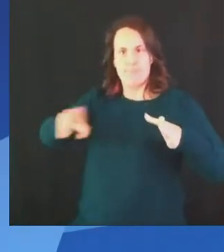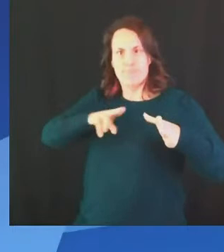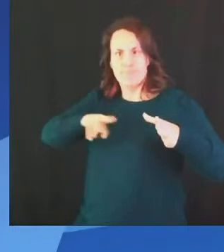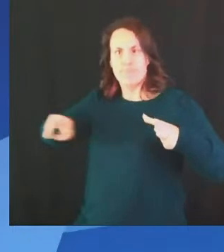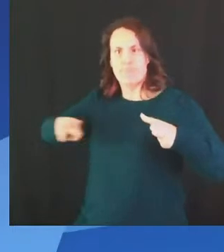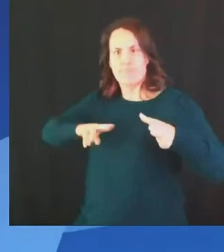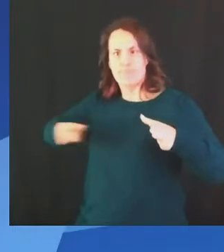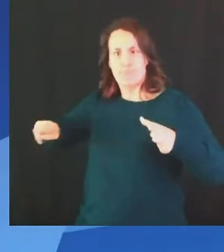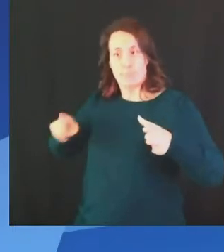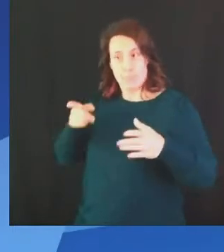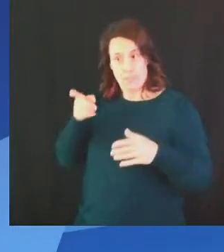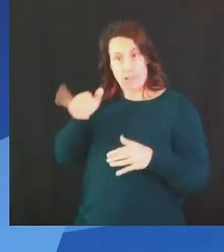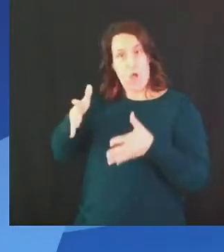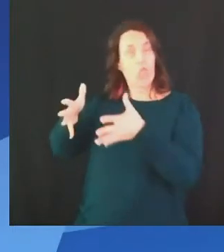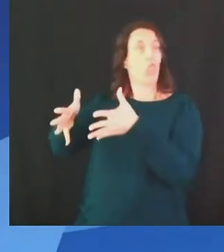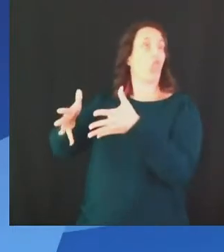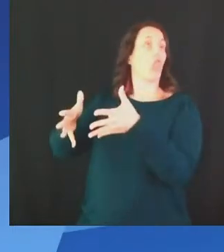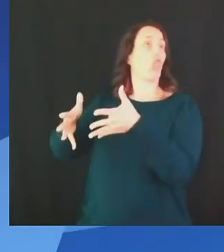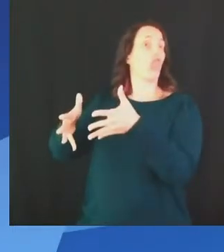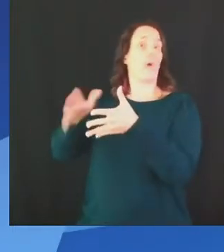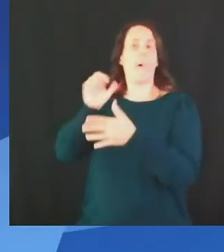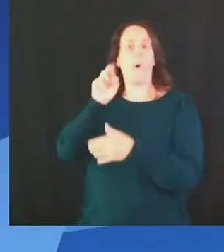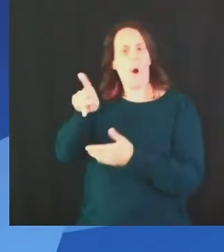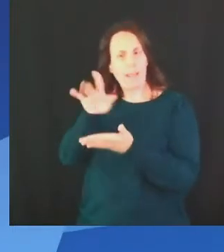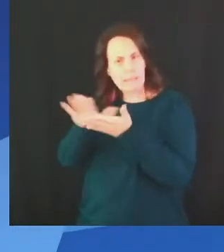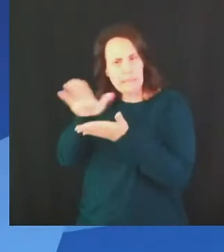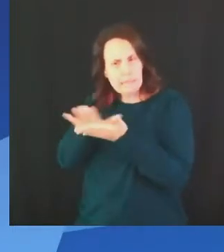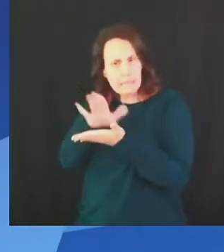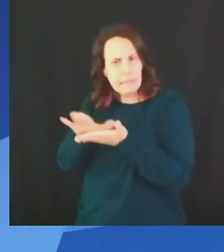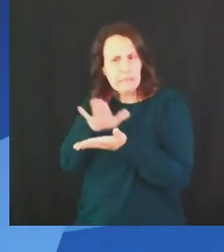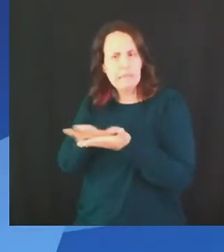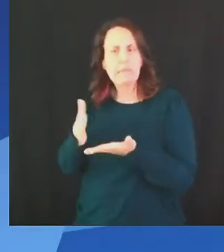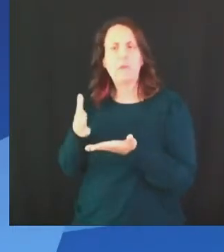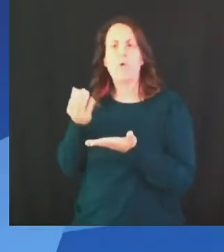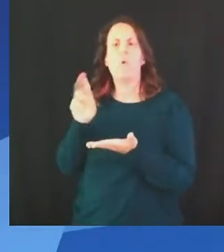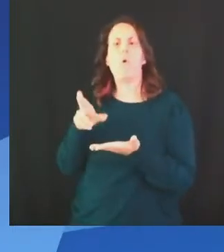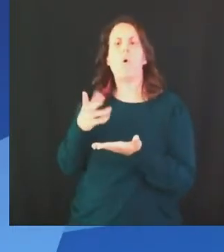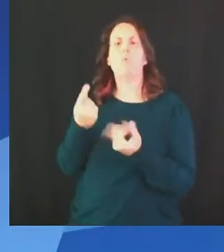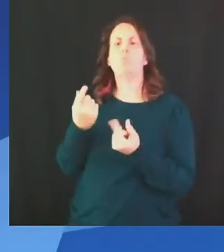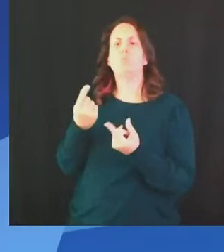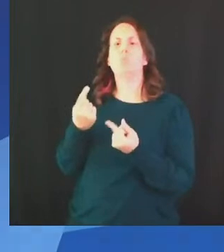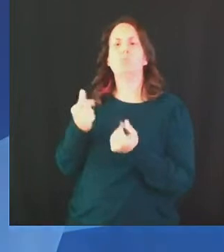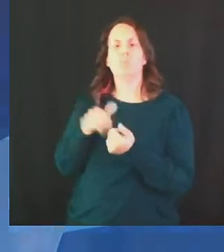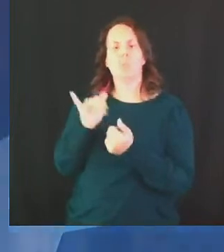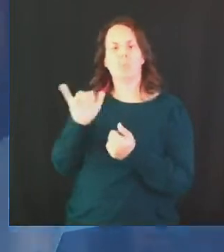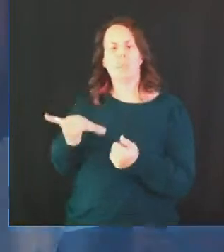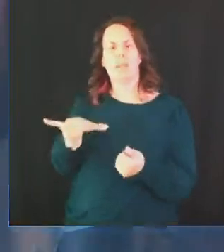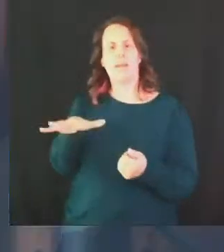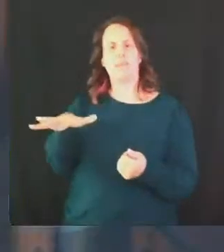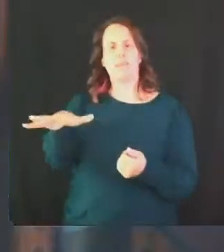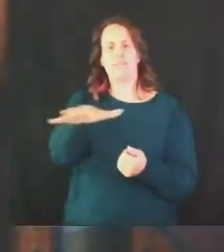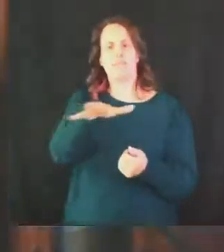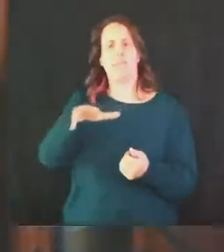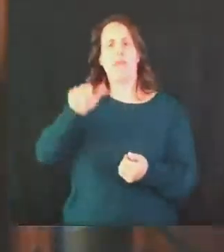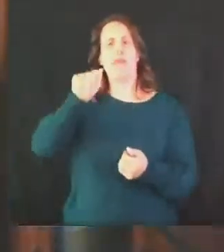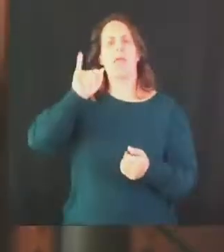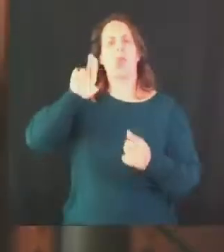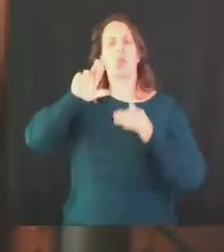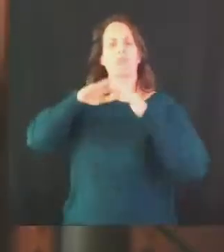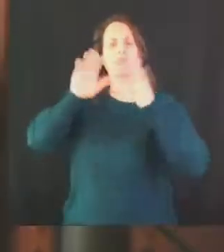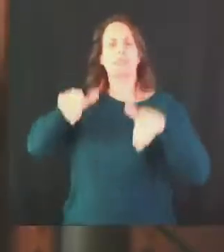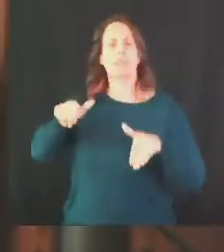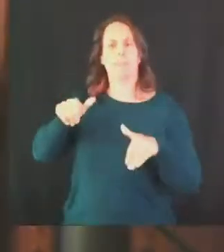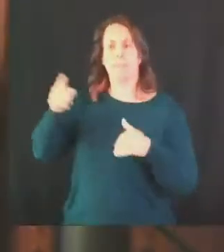to assure that patients will have a safe place to be treated? Yeah, I'll ask Deb to comment on this, but